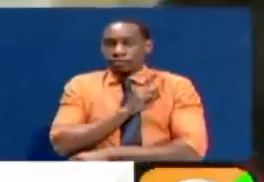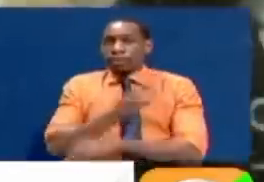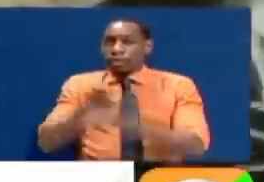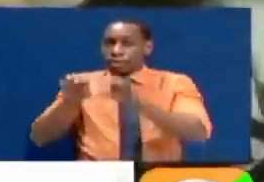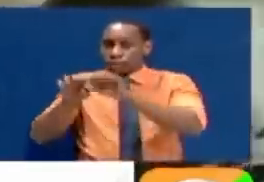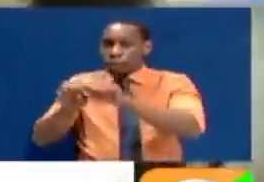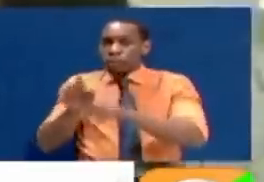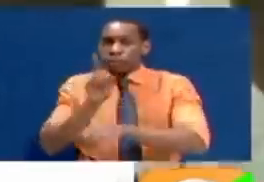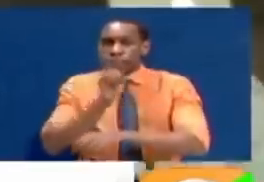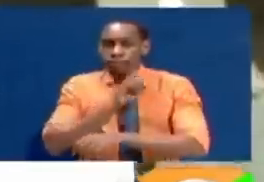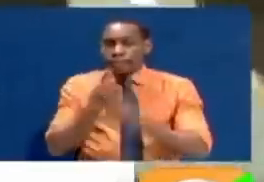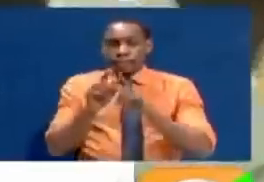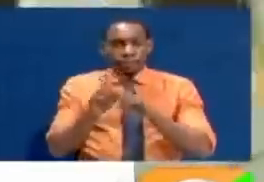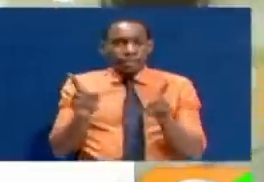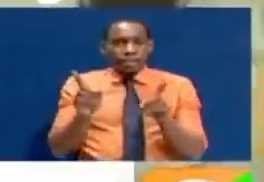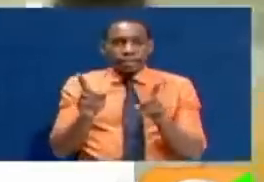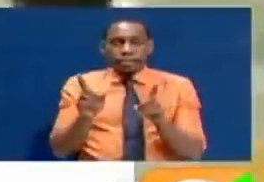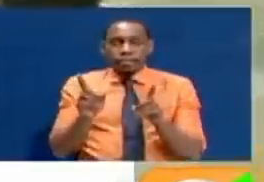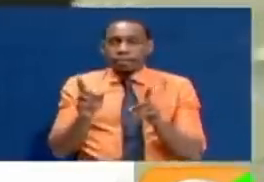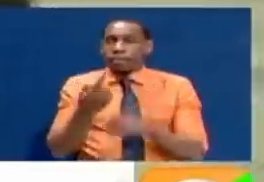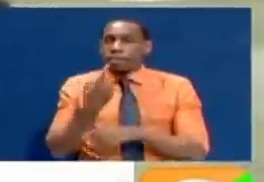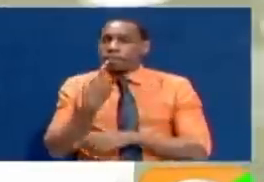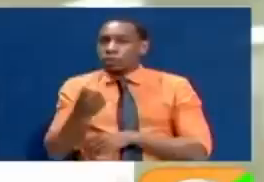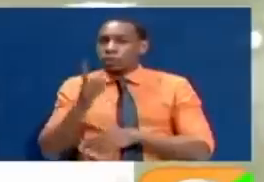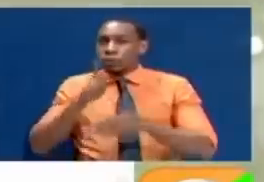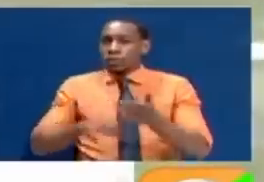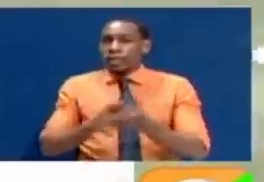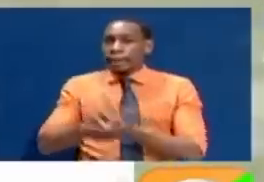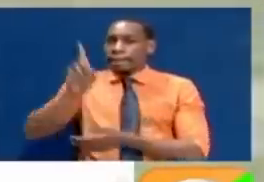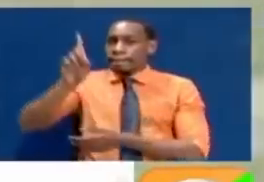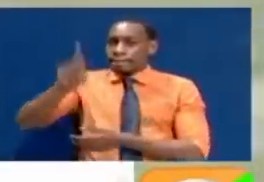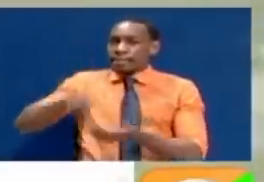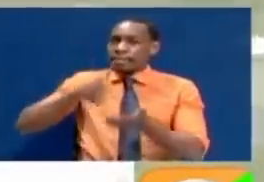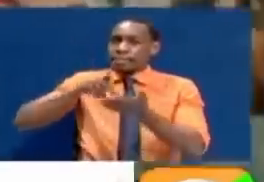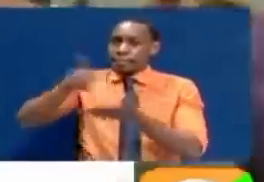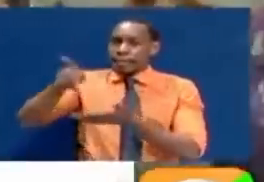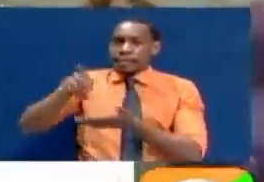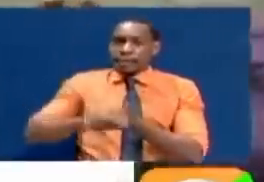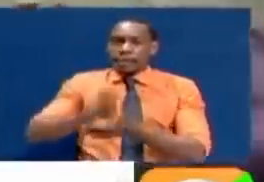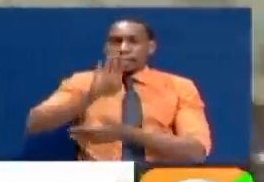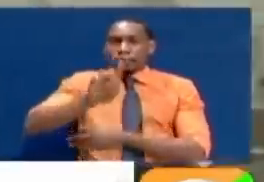we were booked here, but then again, we were told we must pay